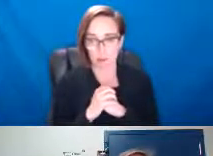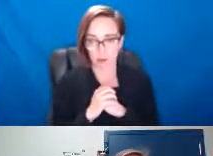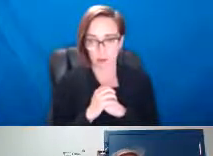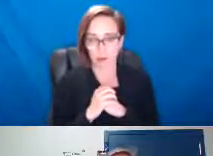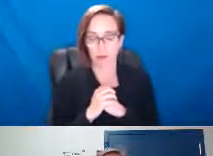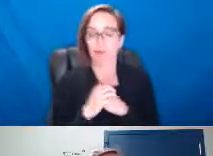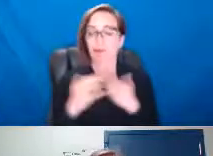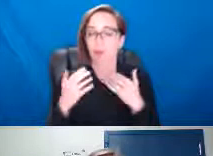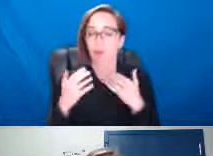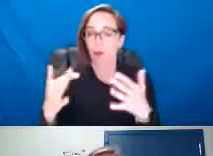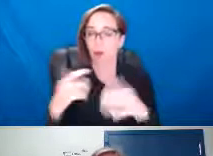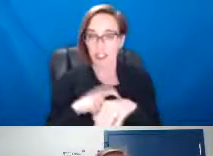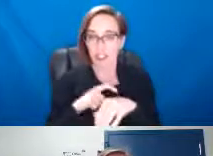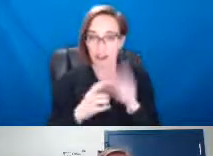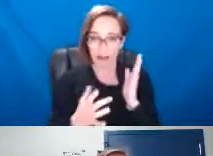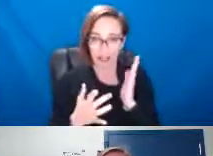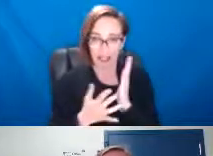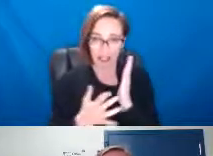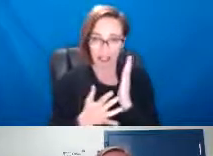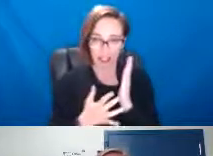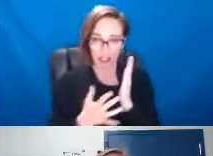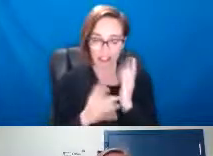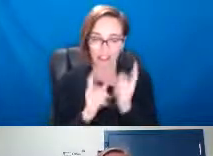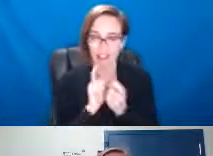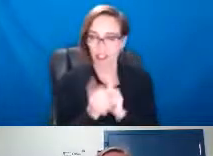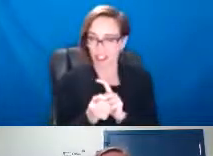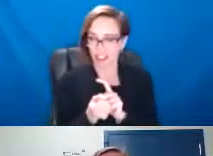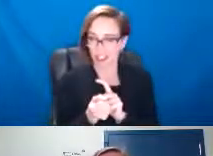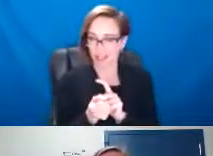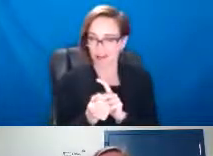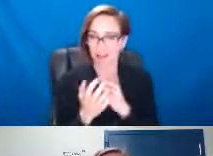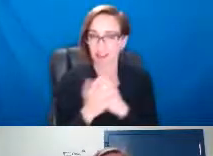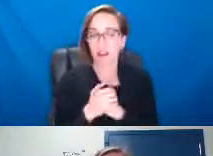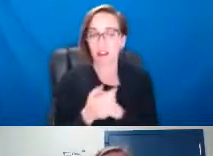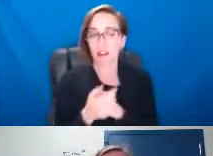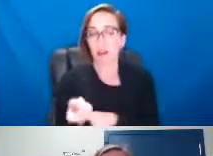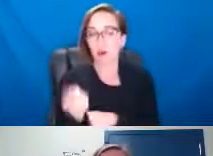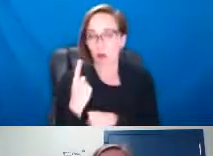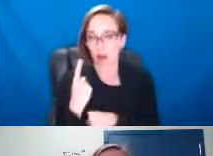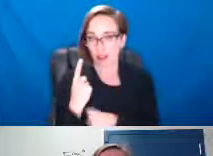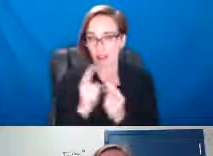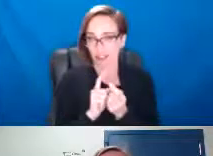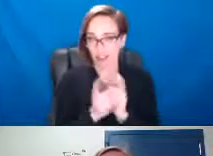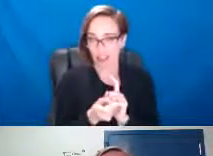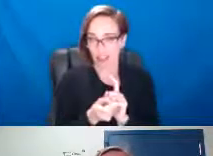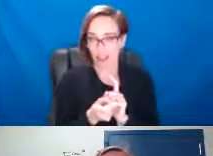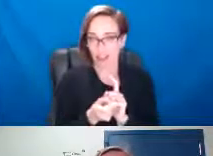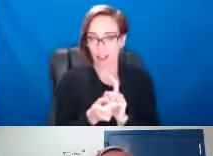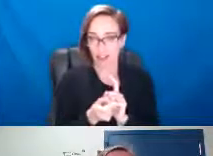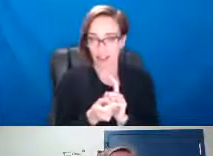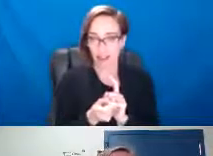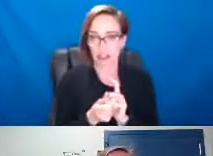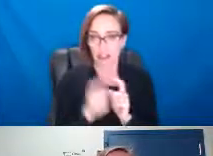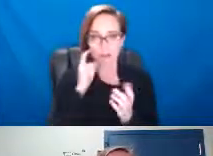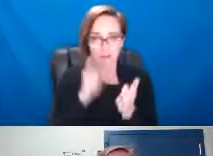time, technology and everything, communication changes. And one of the changes that is being seen now is